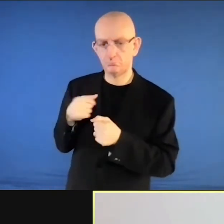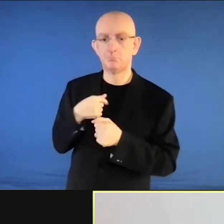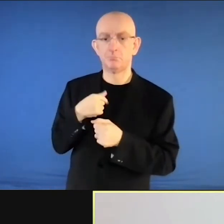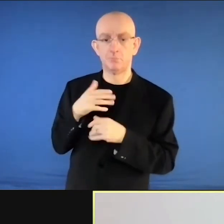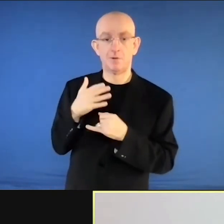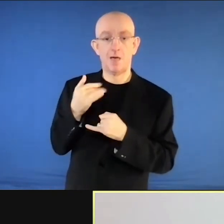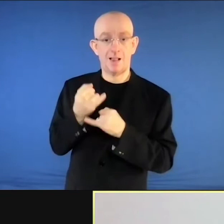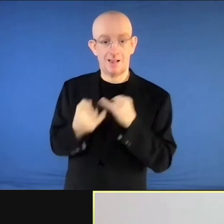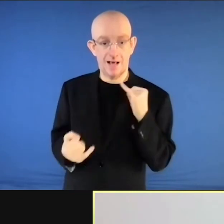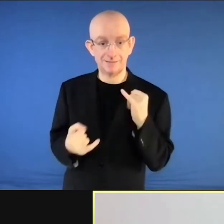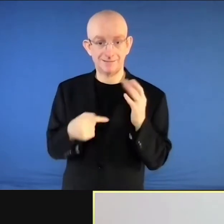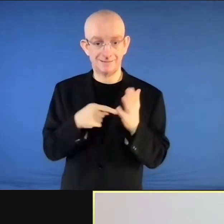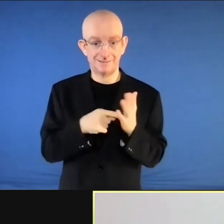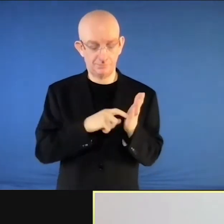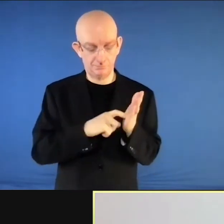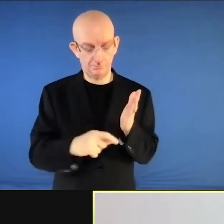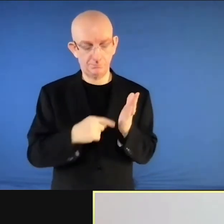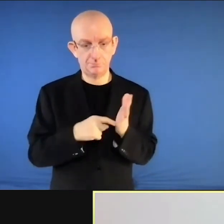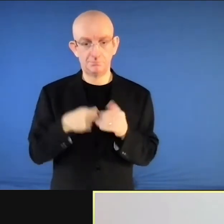maybe for